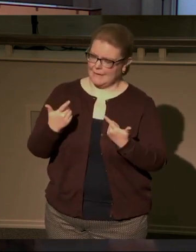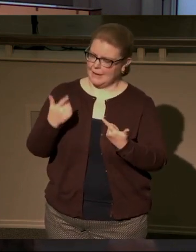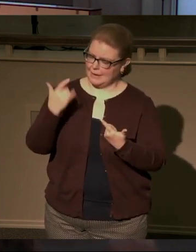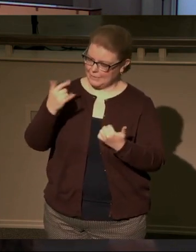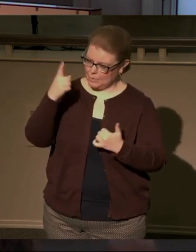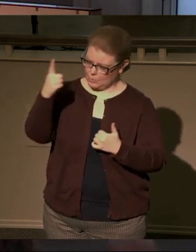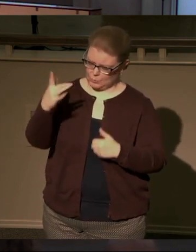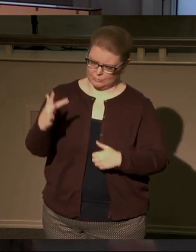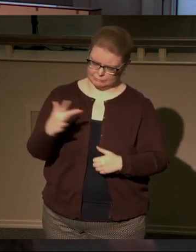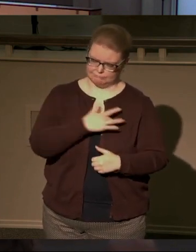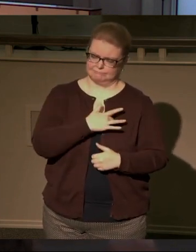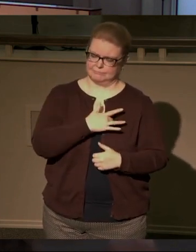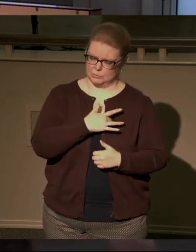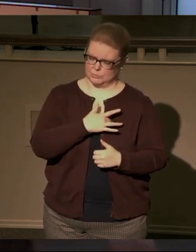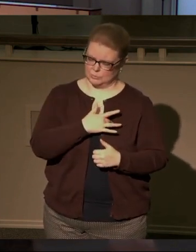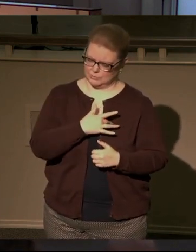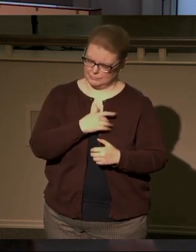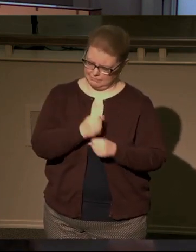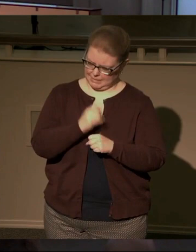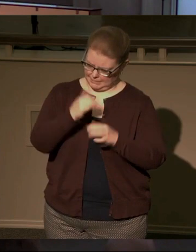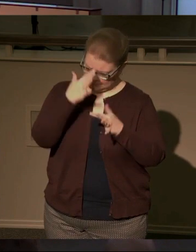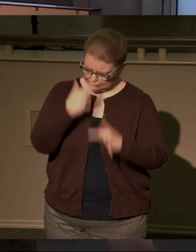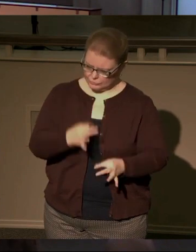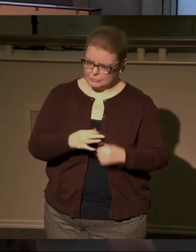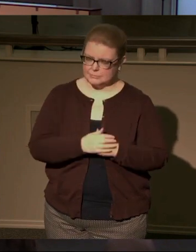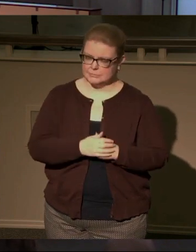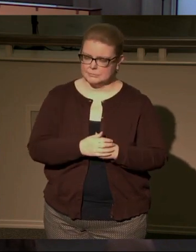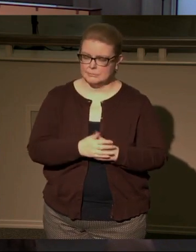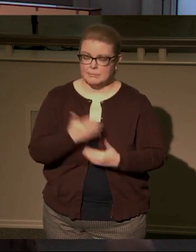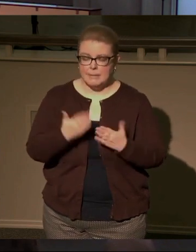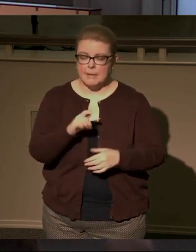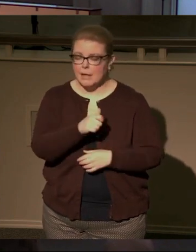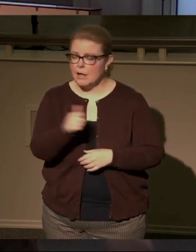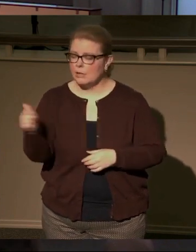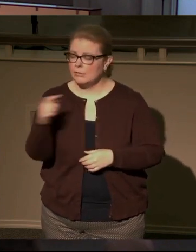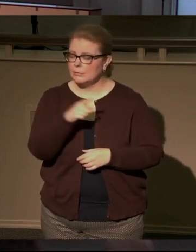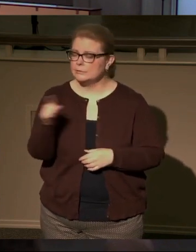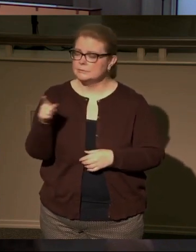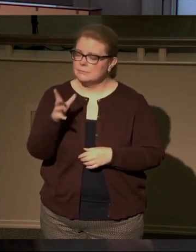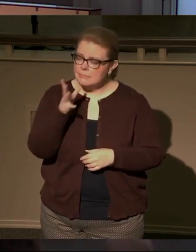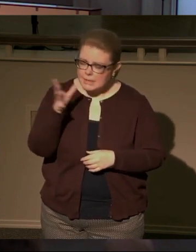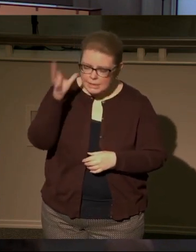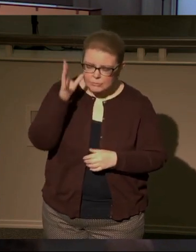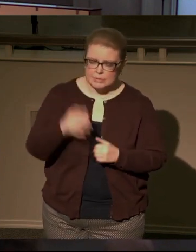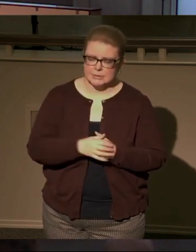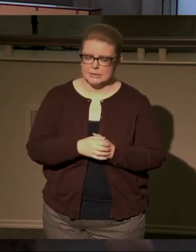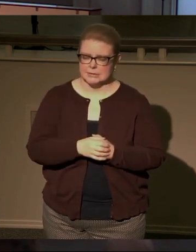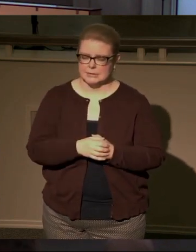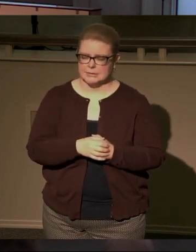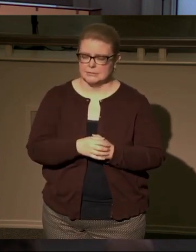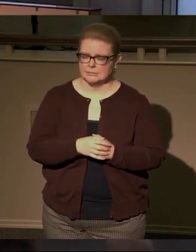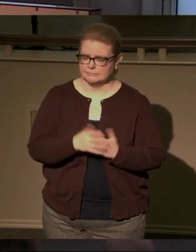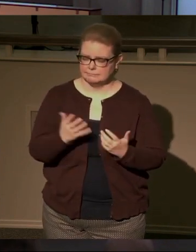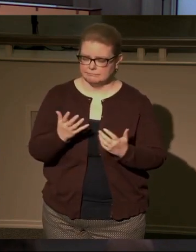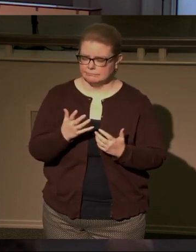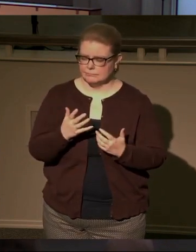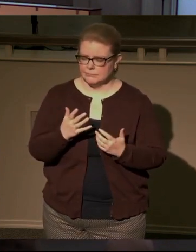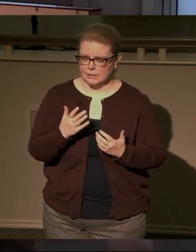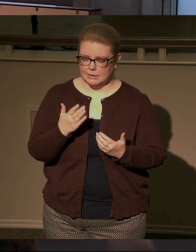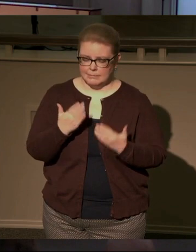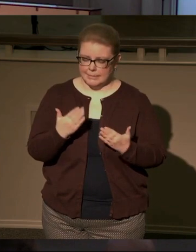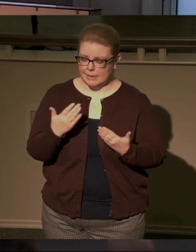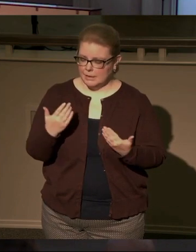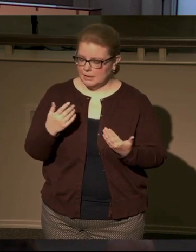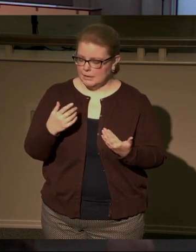moment. Lord, there are others here, parents, and just kind of at their wits' end